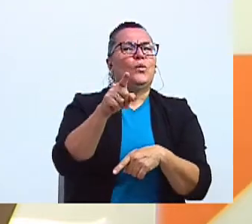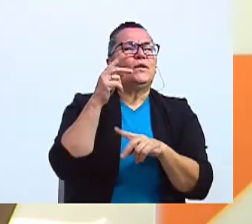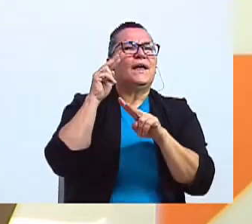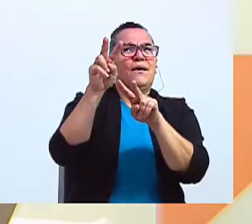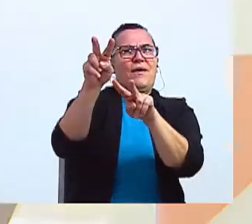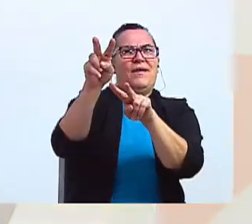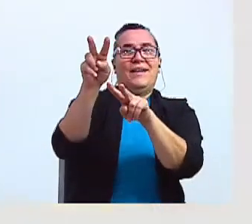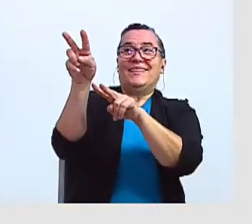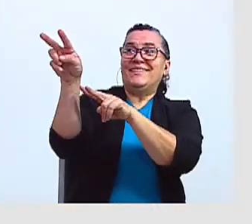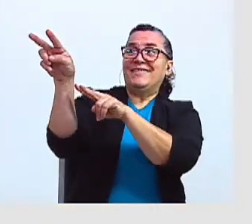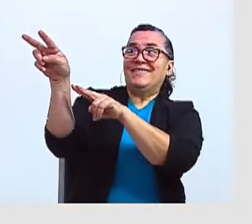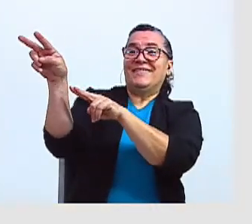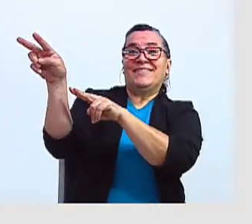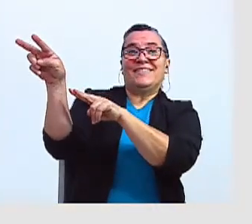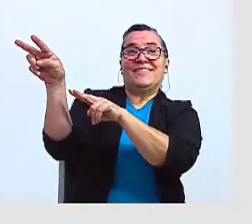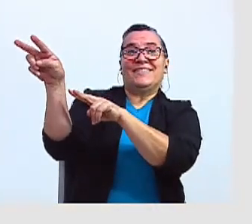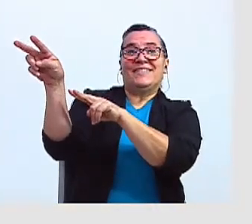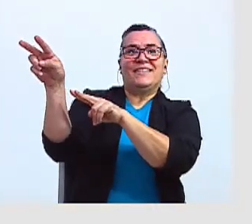now.